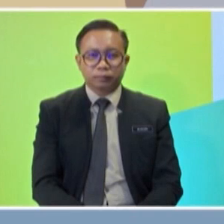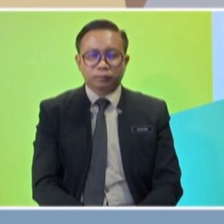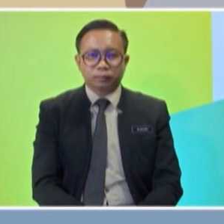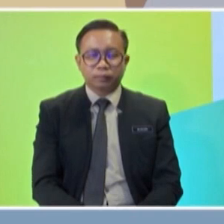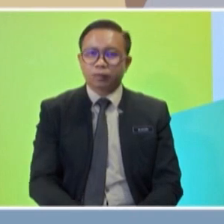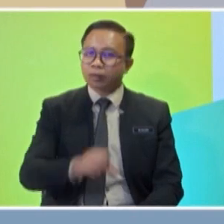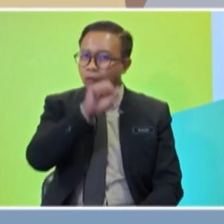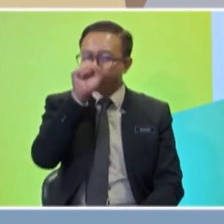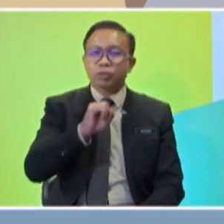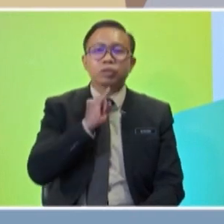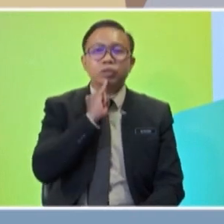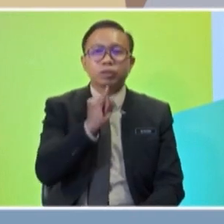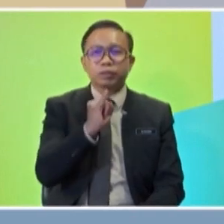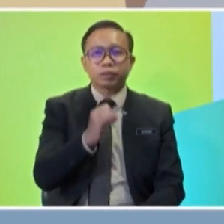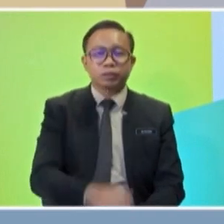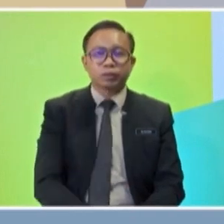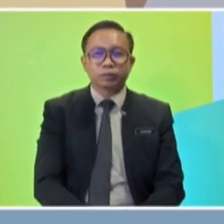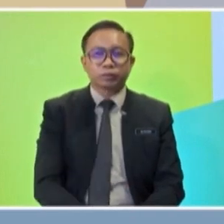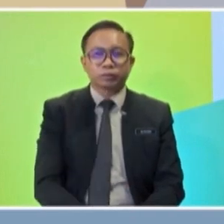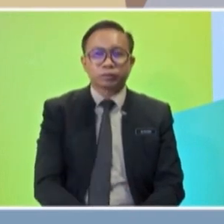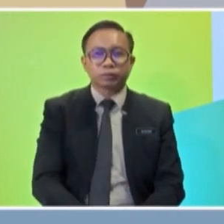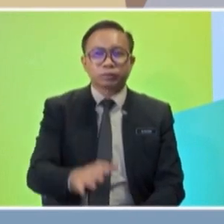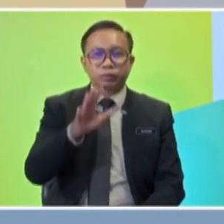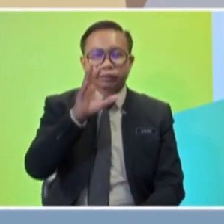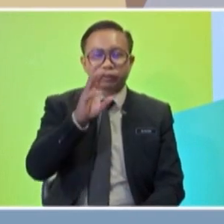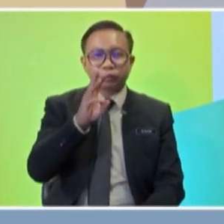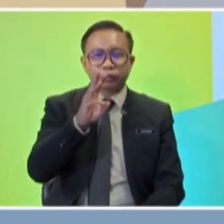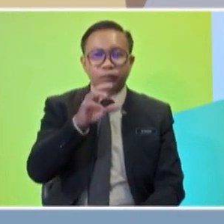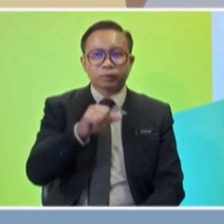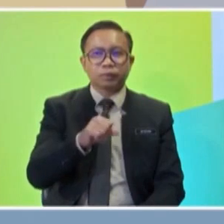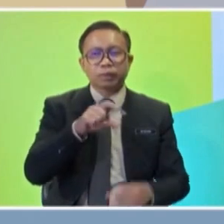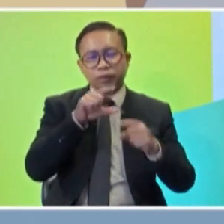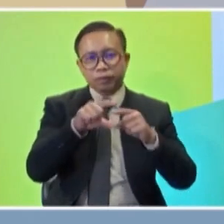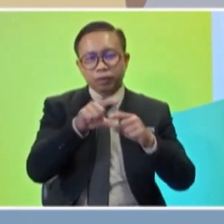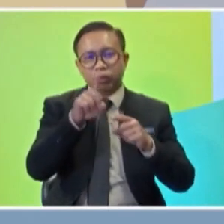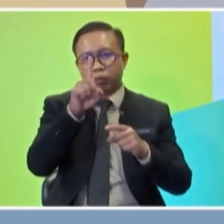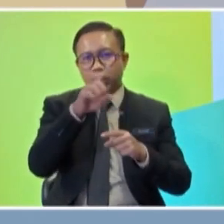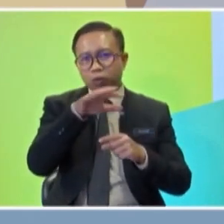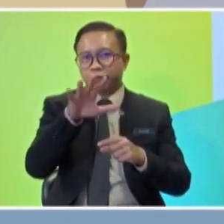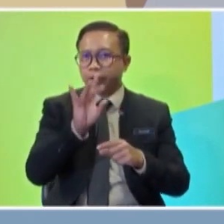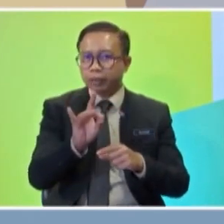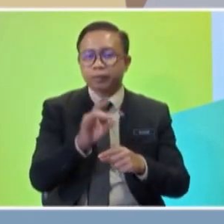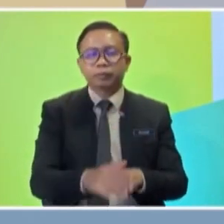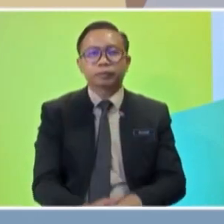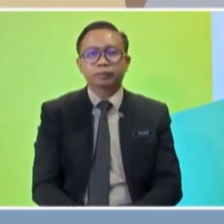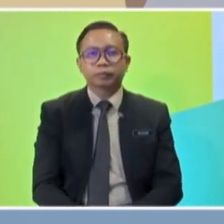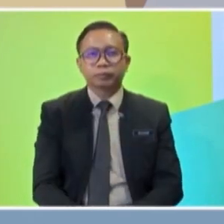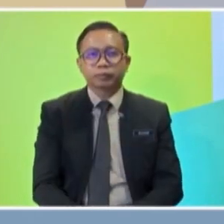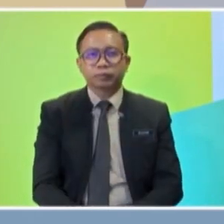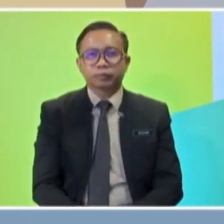The question is 6, 5 over 8 divided by 1 over 8.